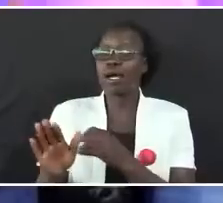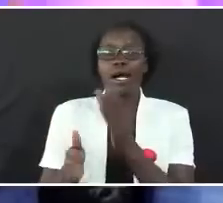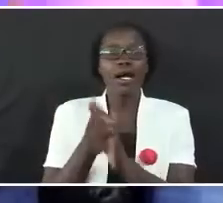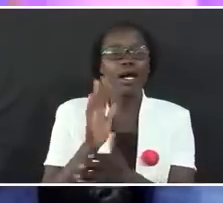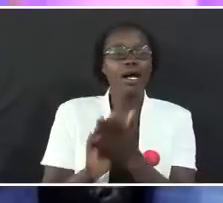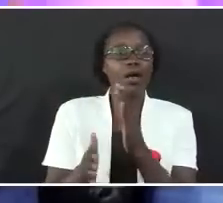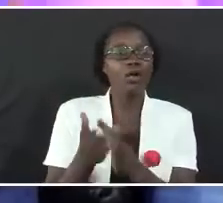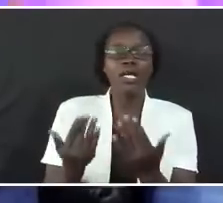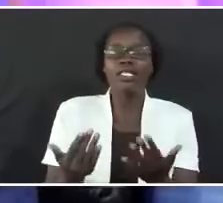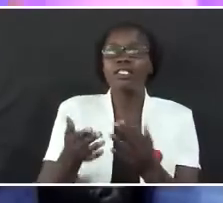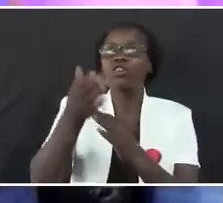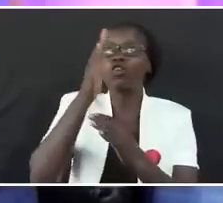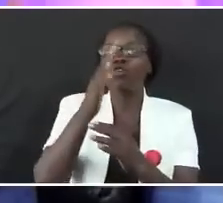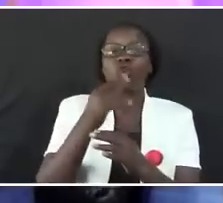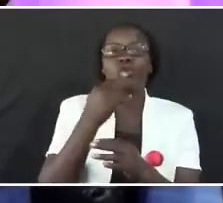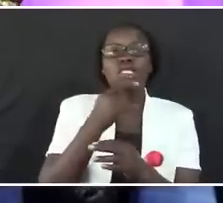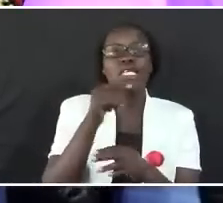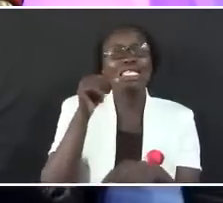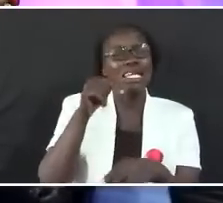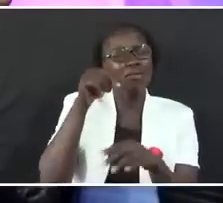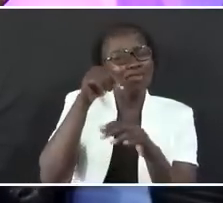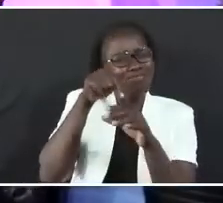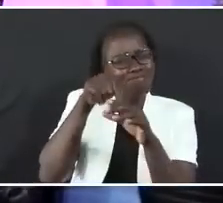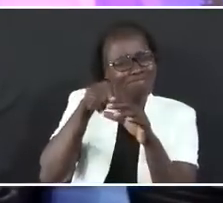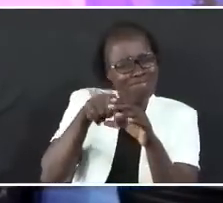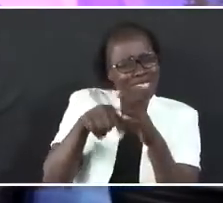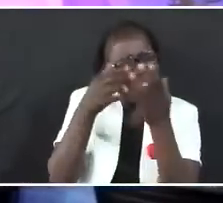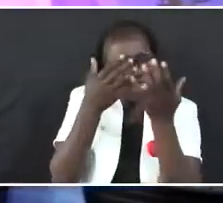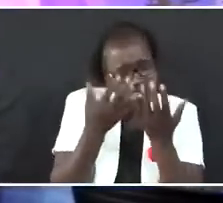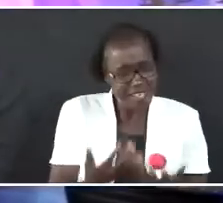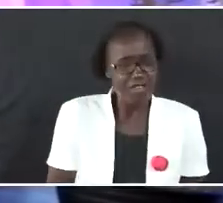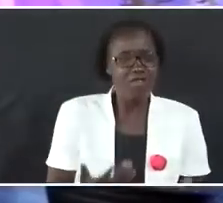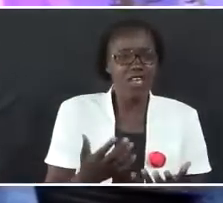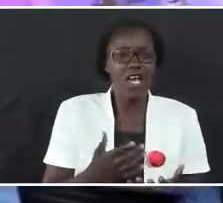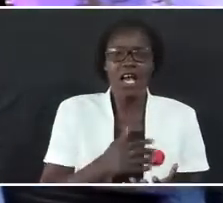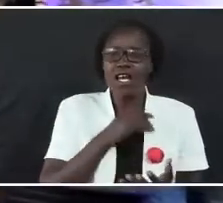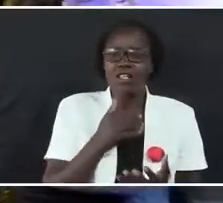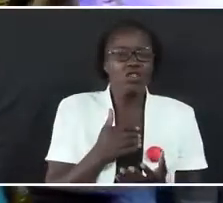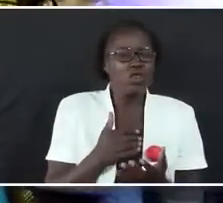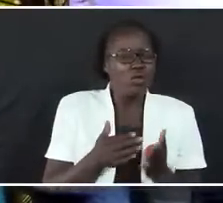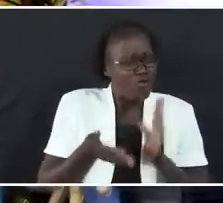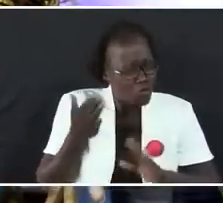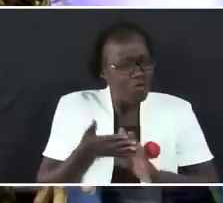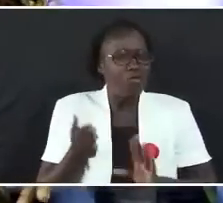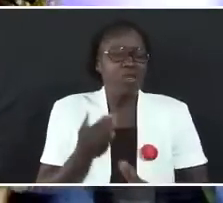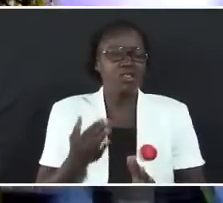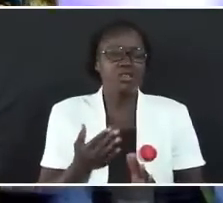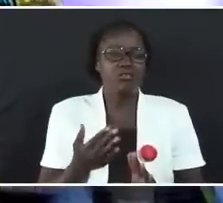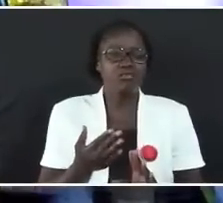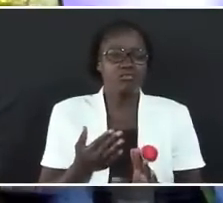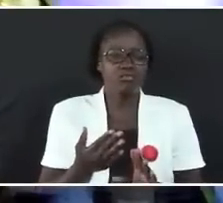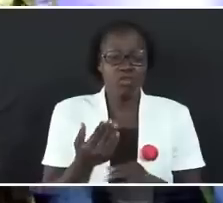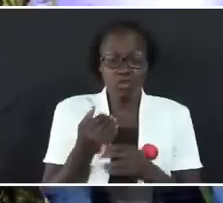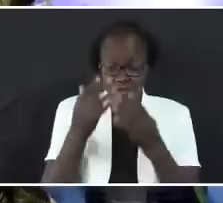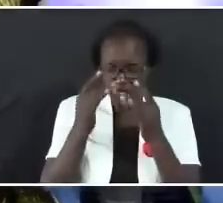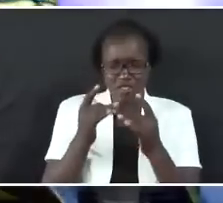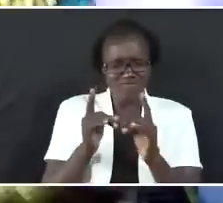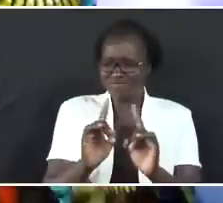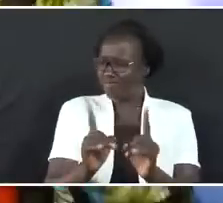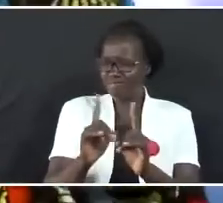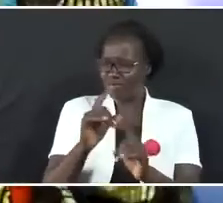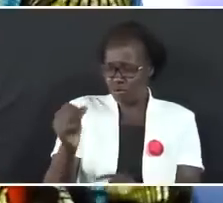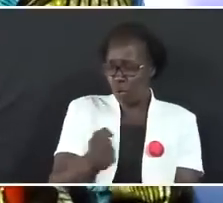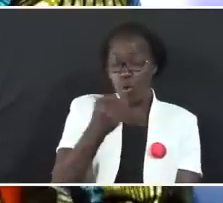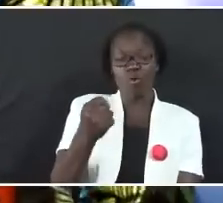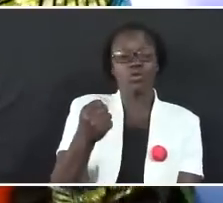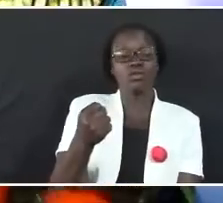Children of God, we are saying when it gets thick, don't be too fast. Tie a knot.